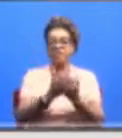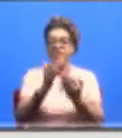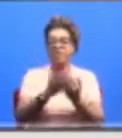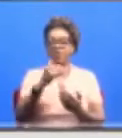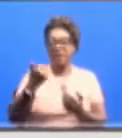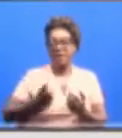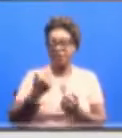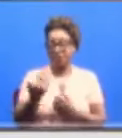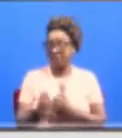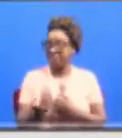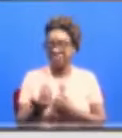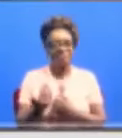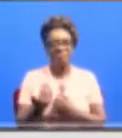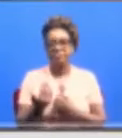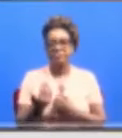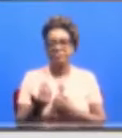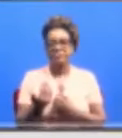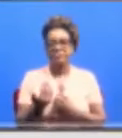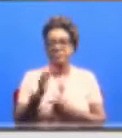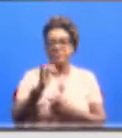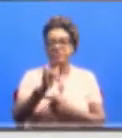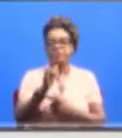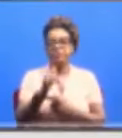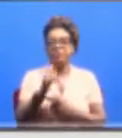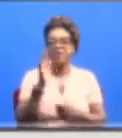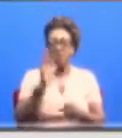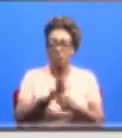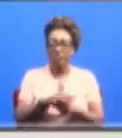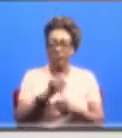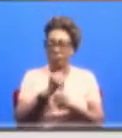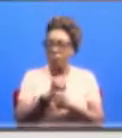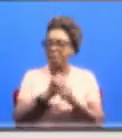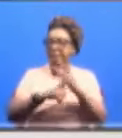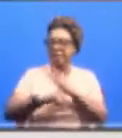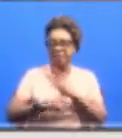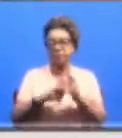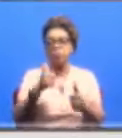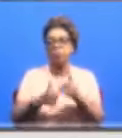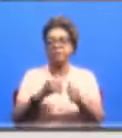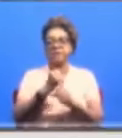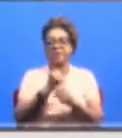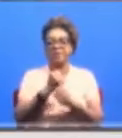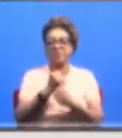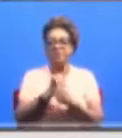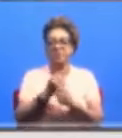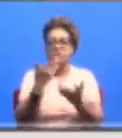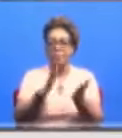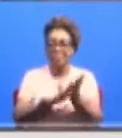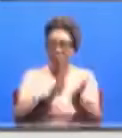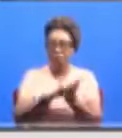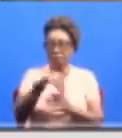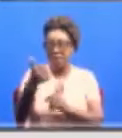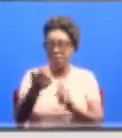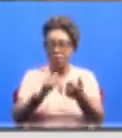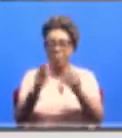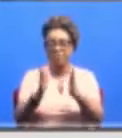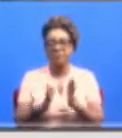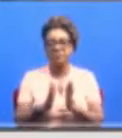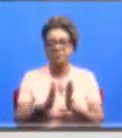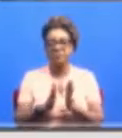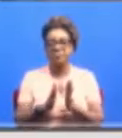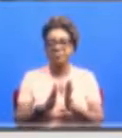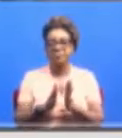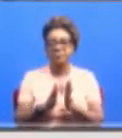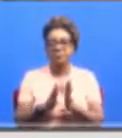child. It was just a lot of hard work that I commend also to my two other worthy competitors. We had